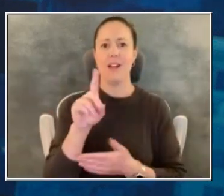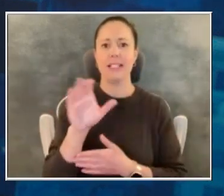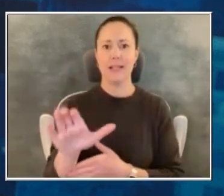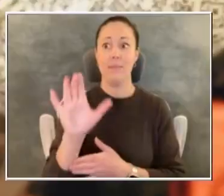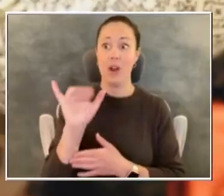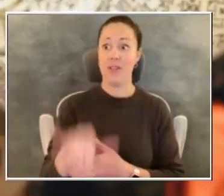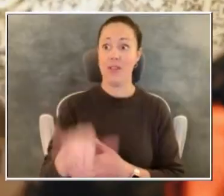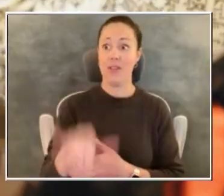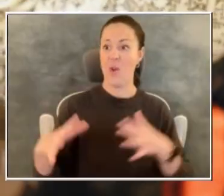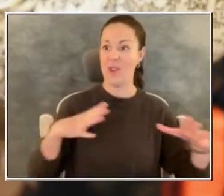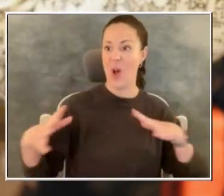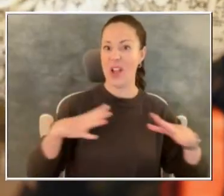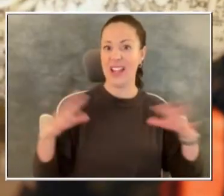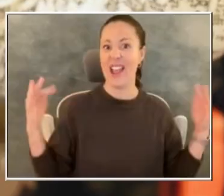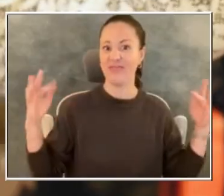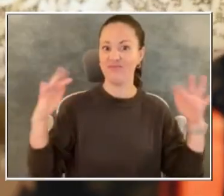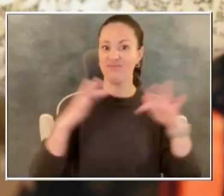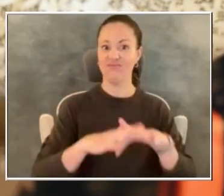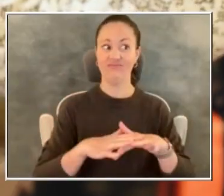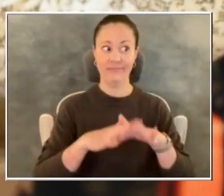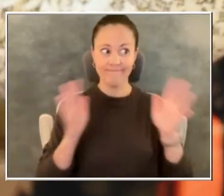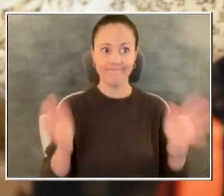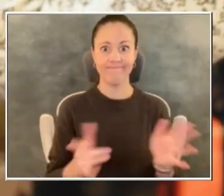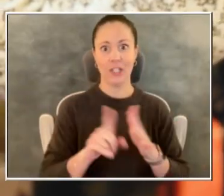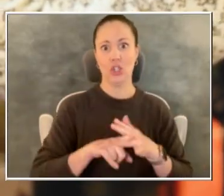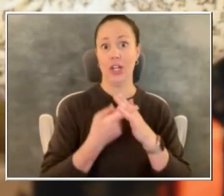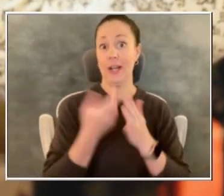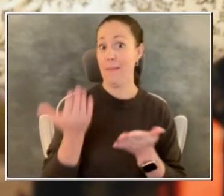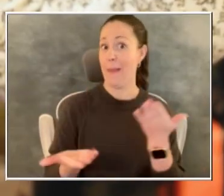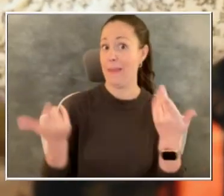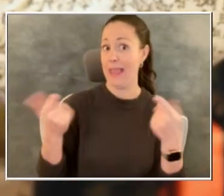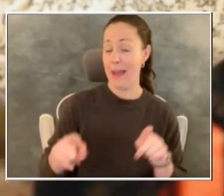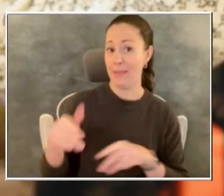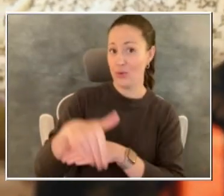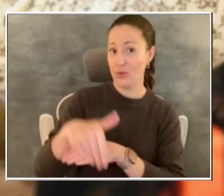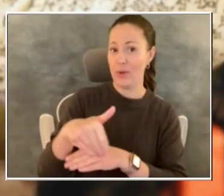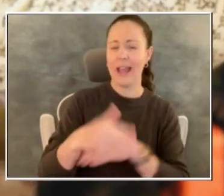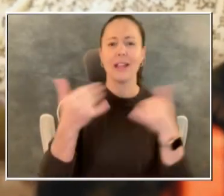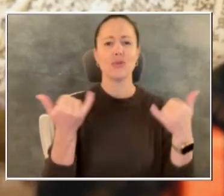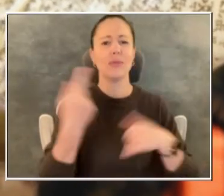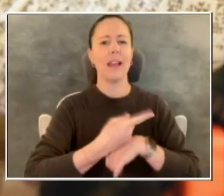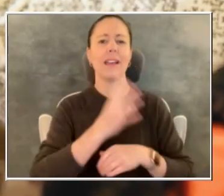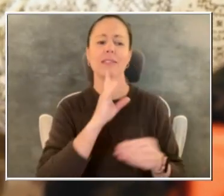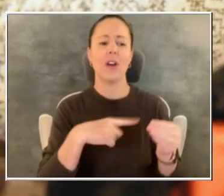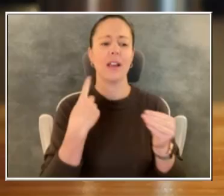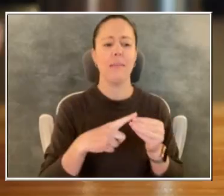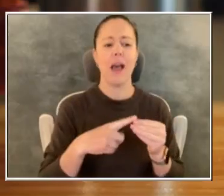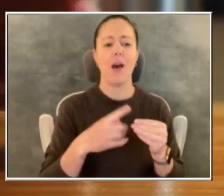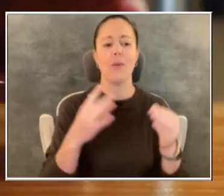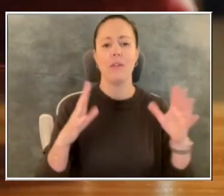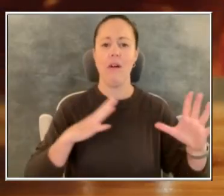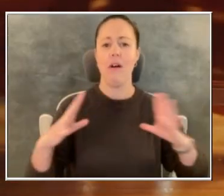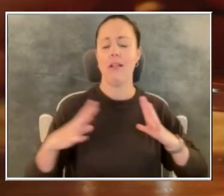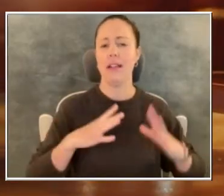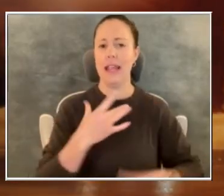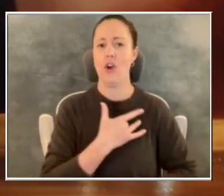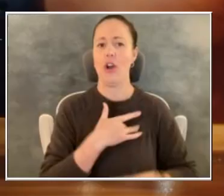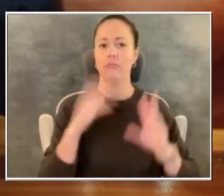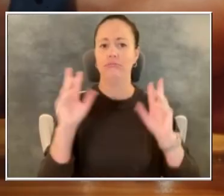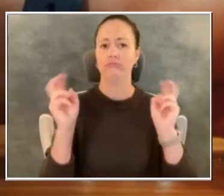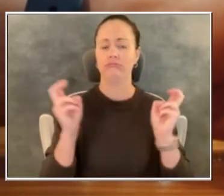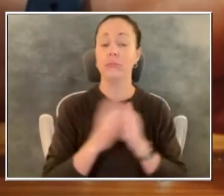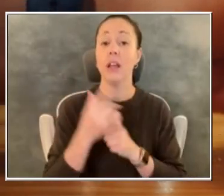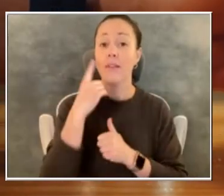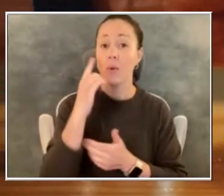up. Maybe you have one tonight. Today, we're exploring a condition called holiday heart. For some people, holiday heart can be